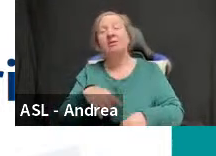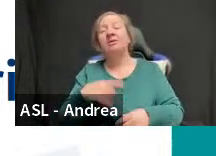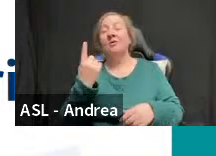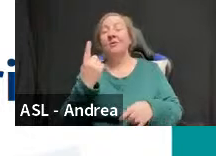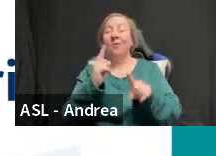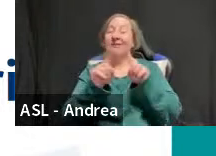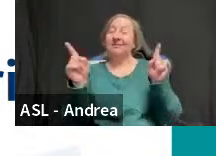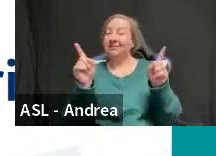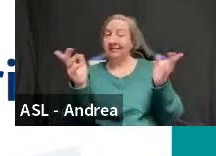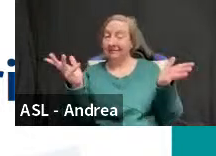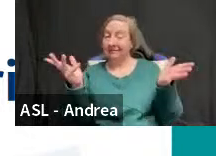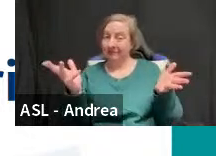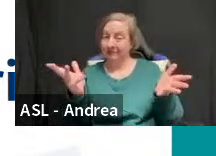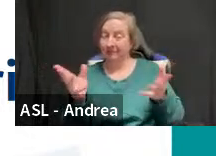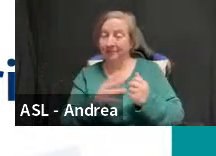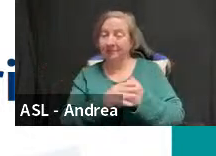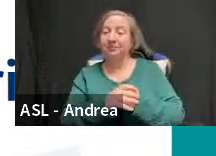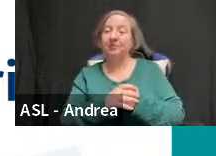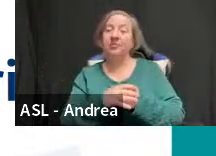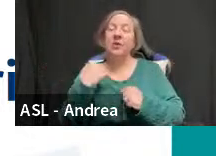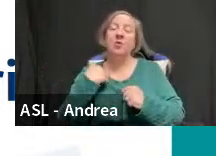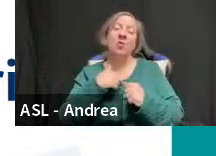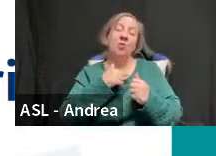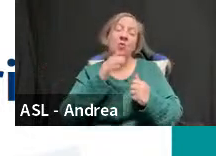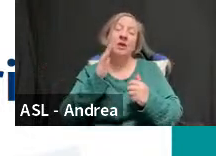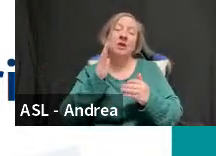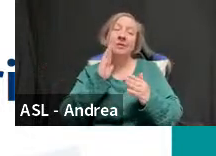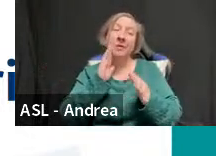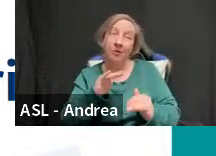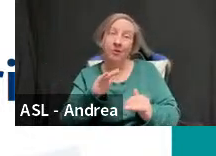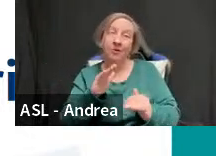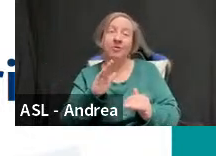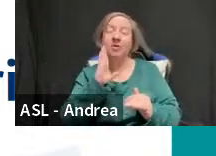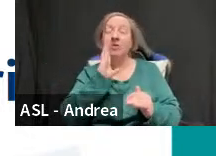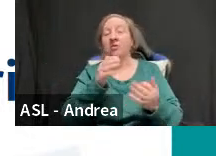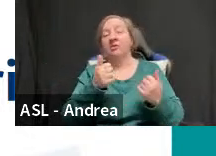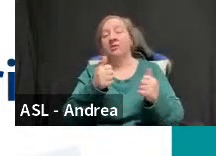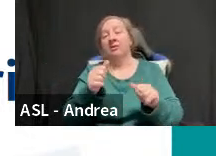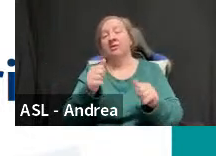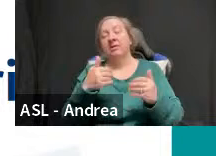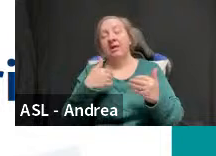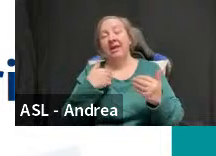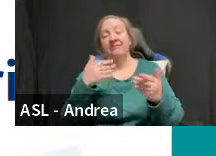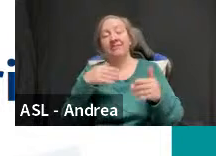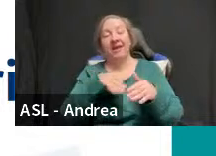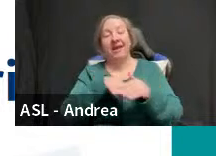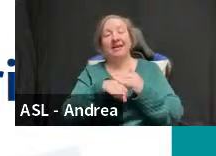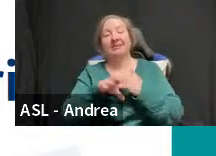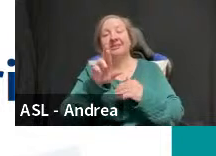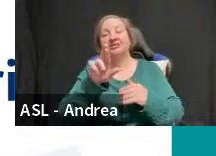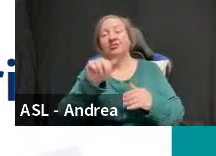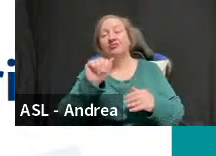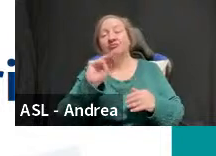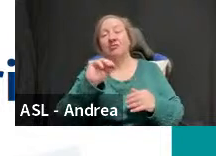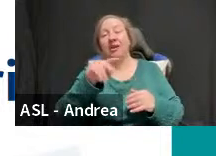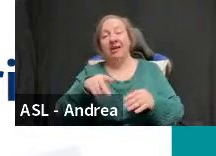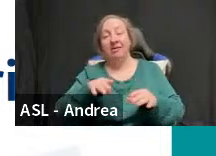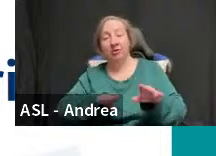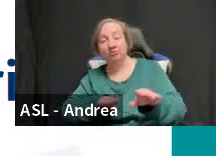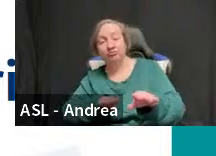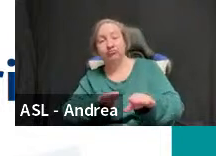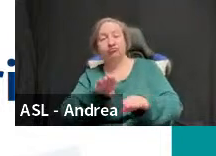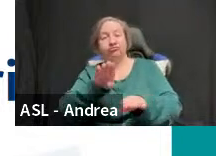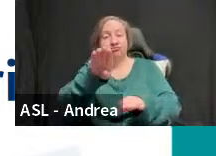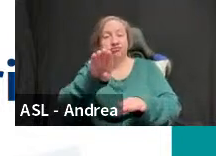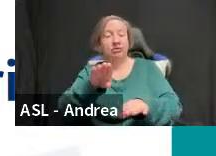that we'll get to is we're attempting to have an access ramp, an accessible ramp for